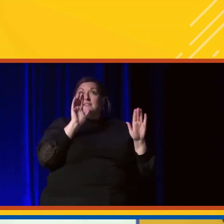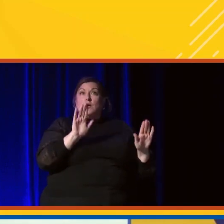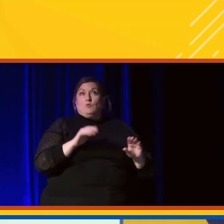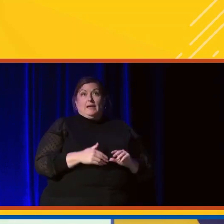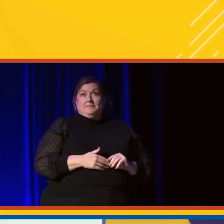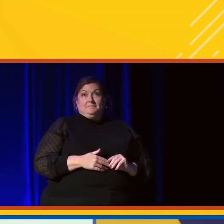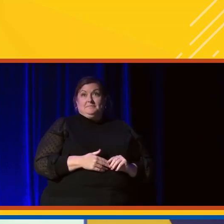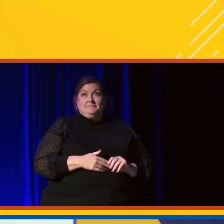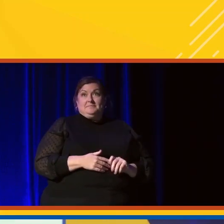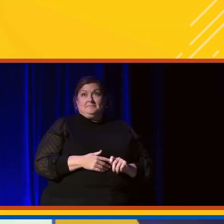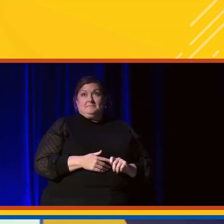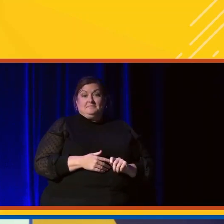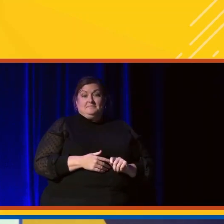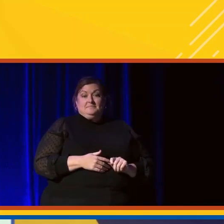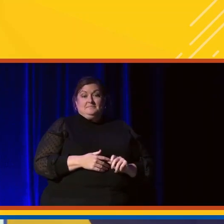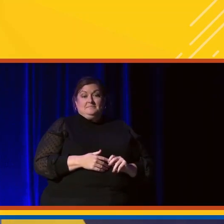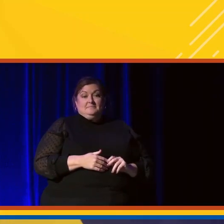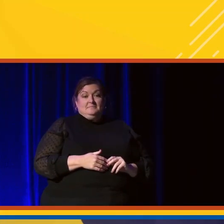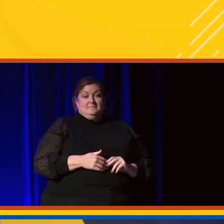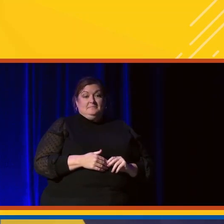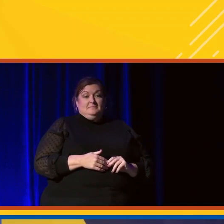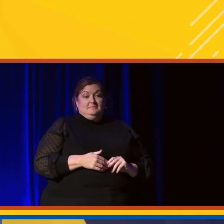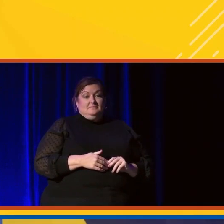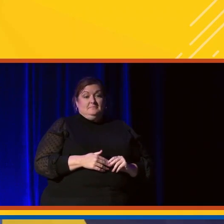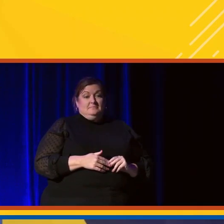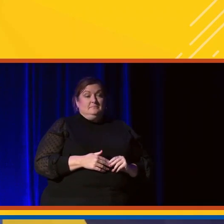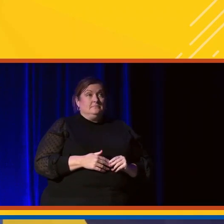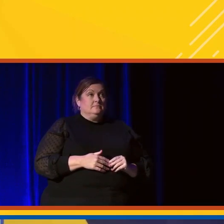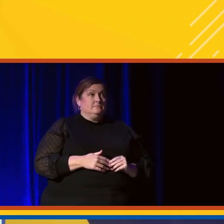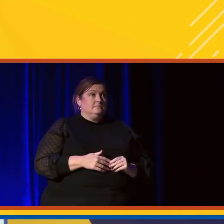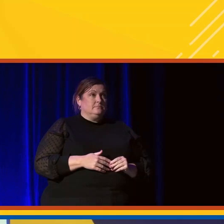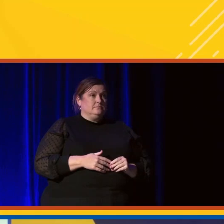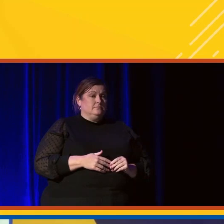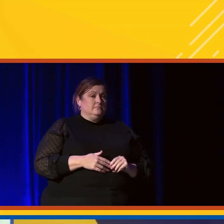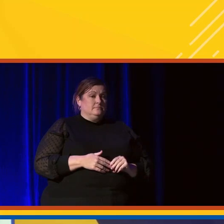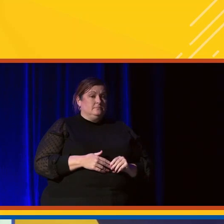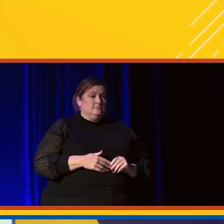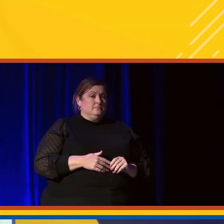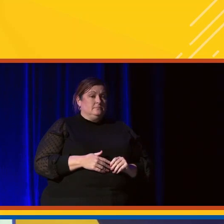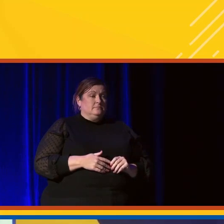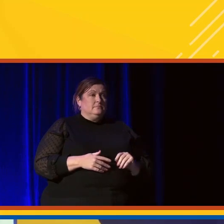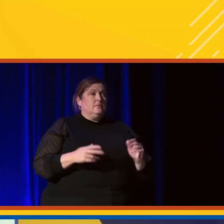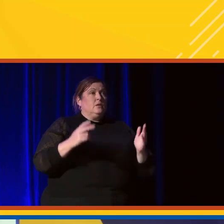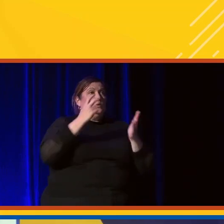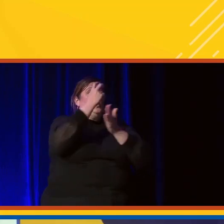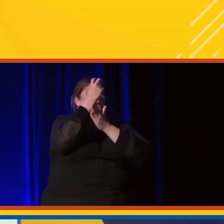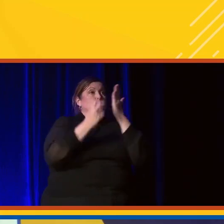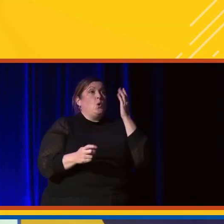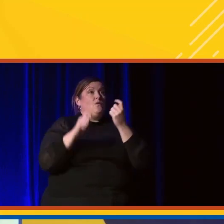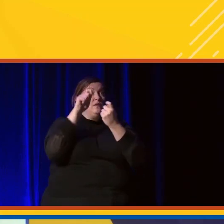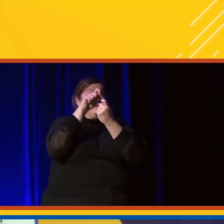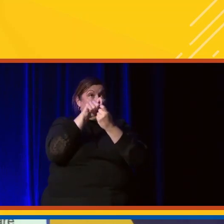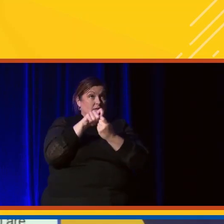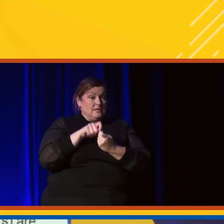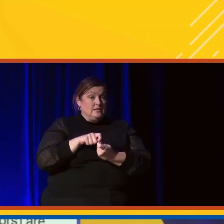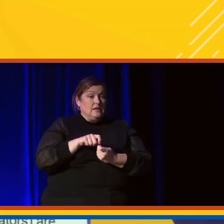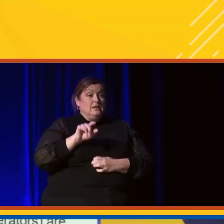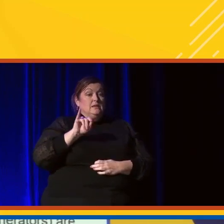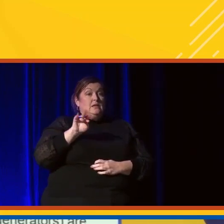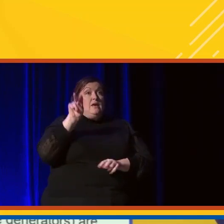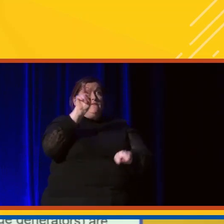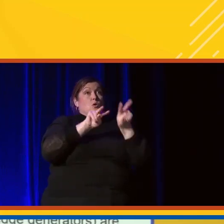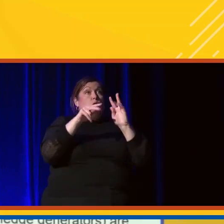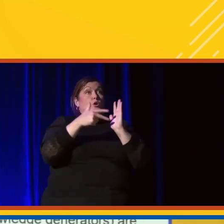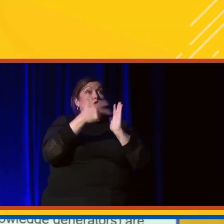not great. We dove into the details. If you look